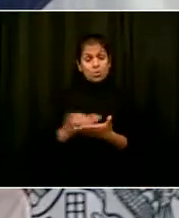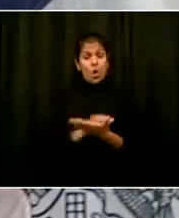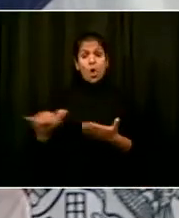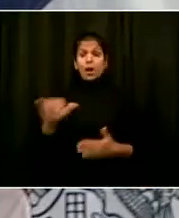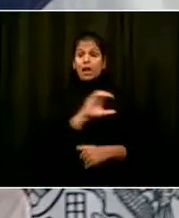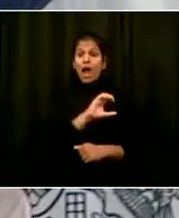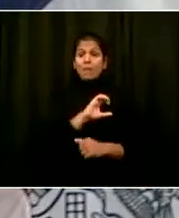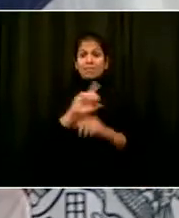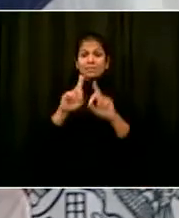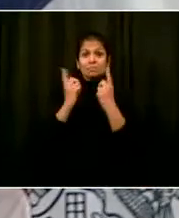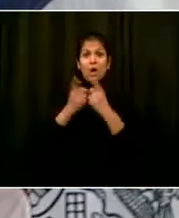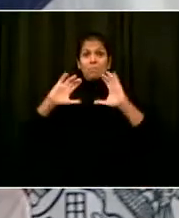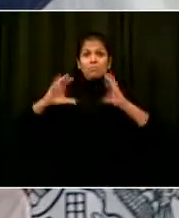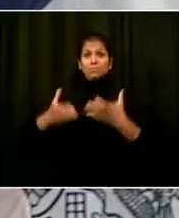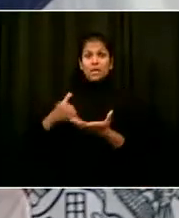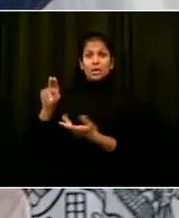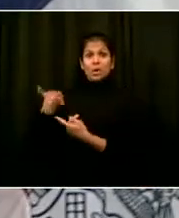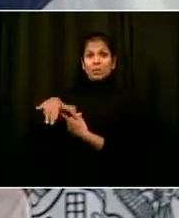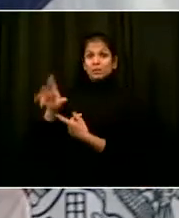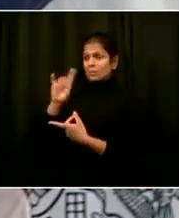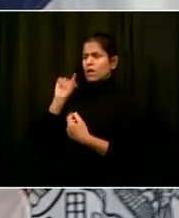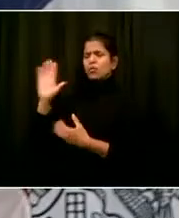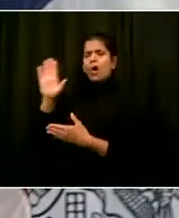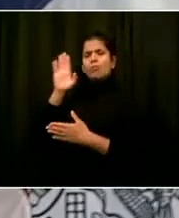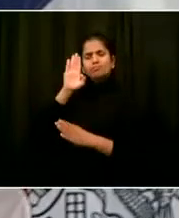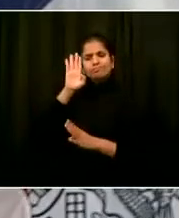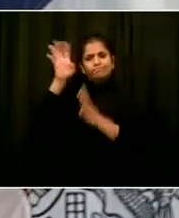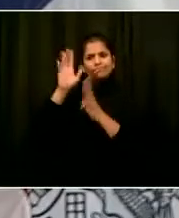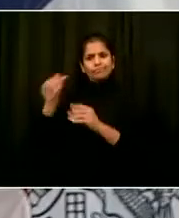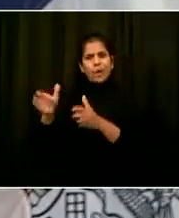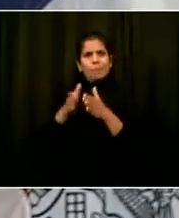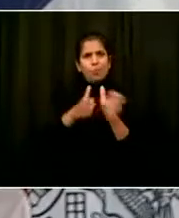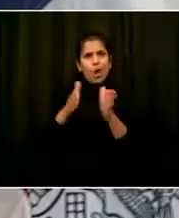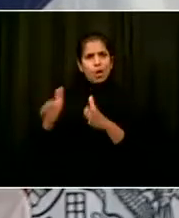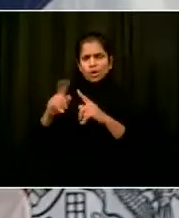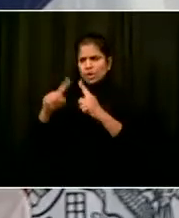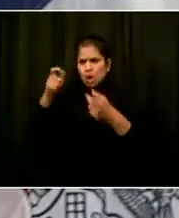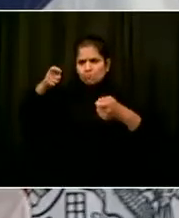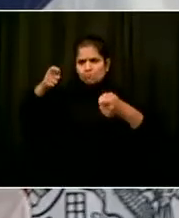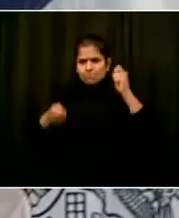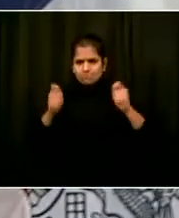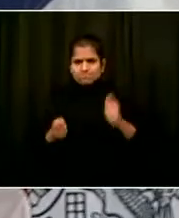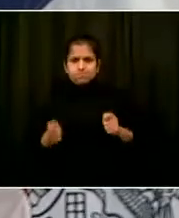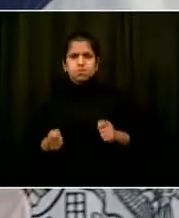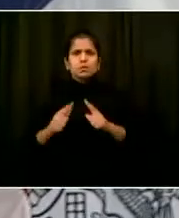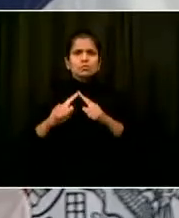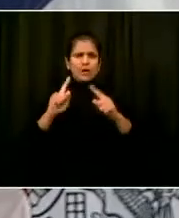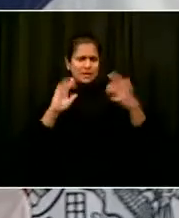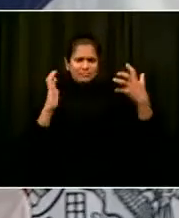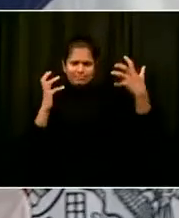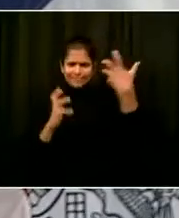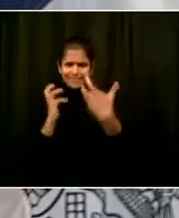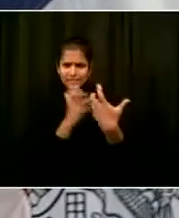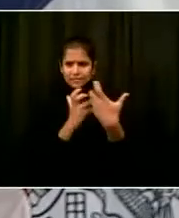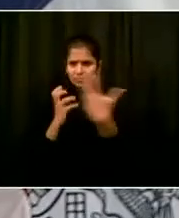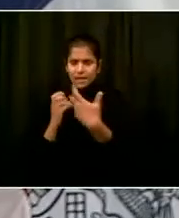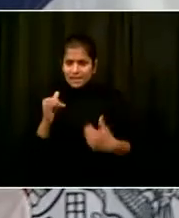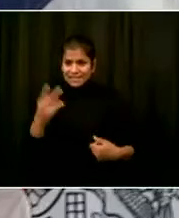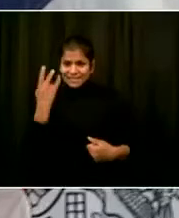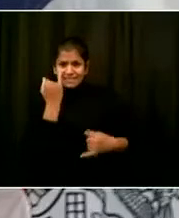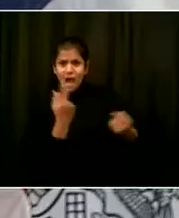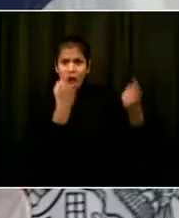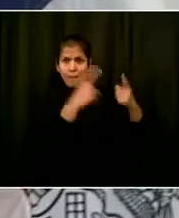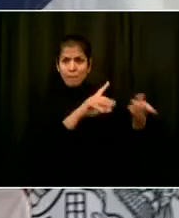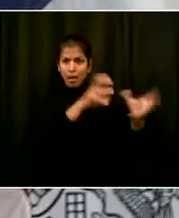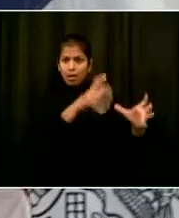what comstats all about if there's a greater need in the Subways we'll move move additional officers in the Subways that's the plan we'll get you